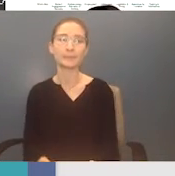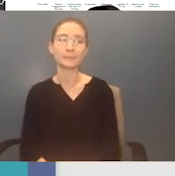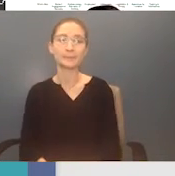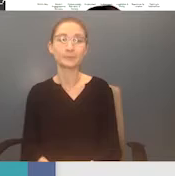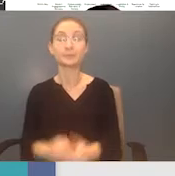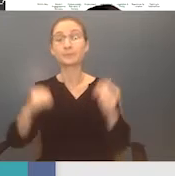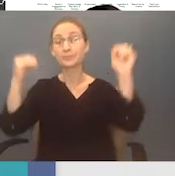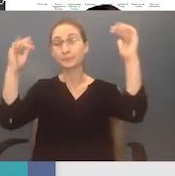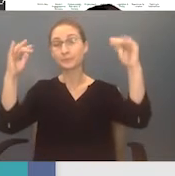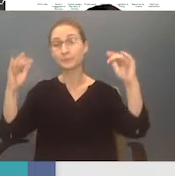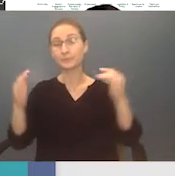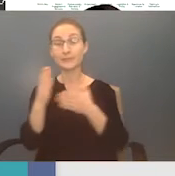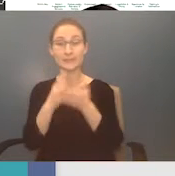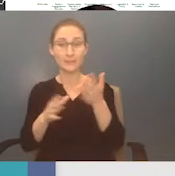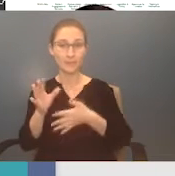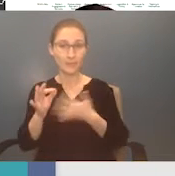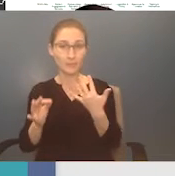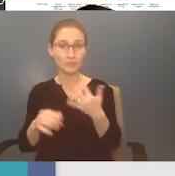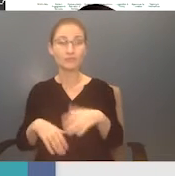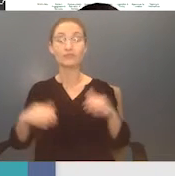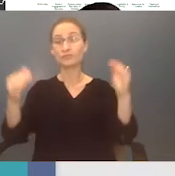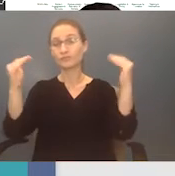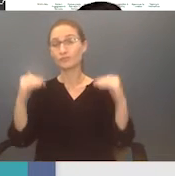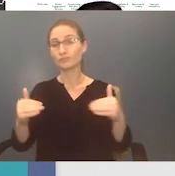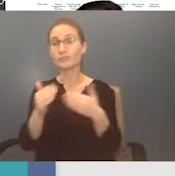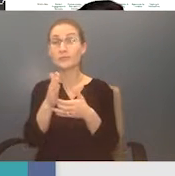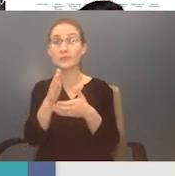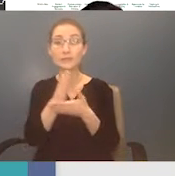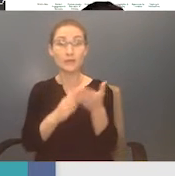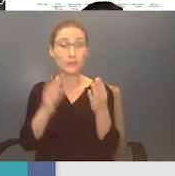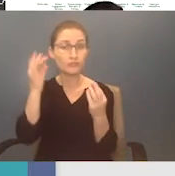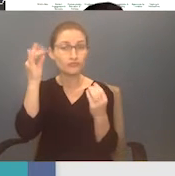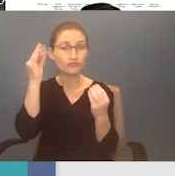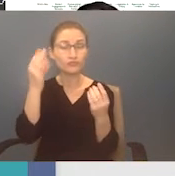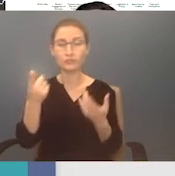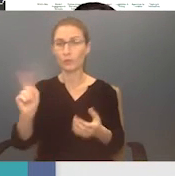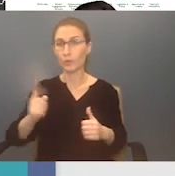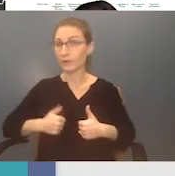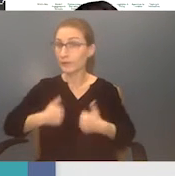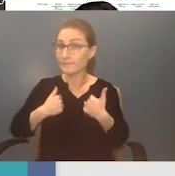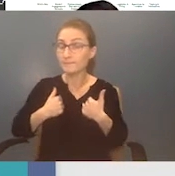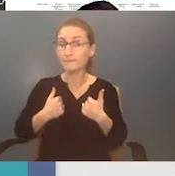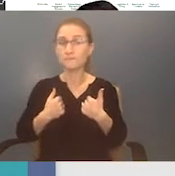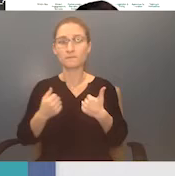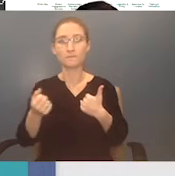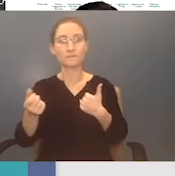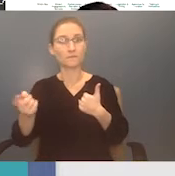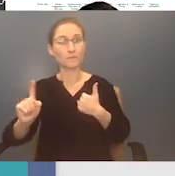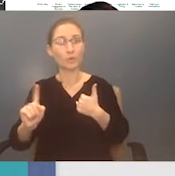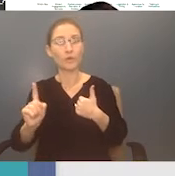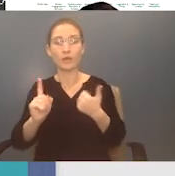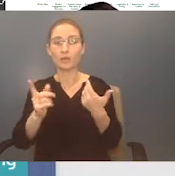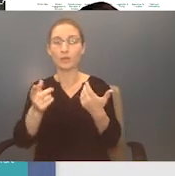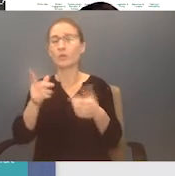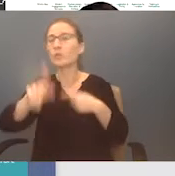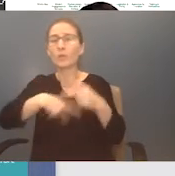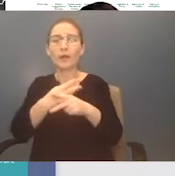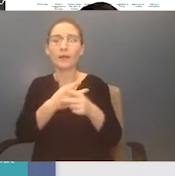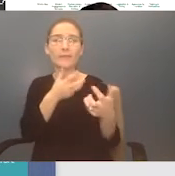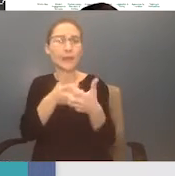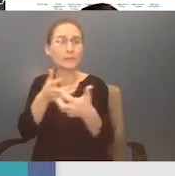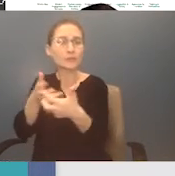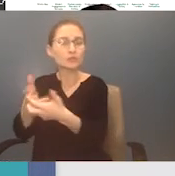So here are some of the options. Some of the other considerations: where will a student live? What accommodations can they have in the post-secondary